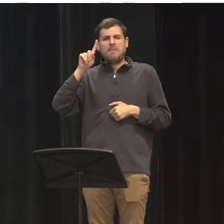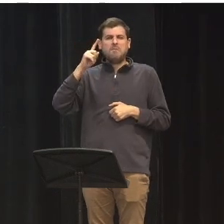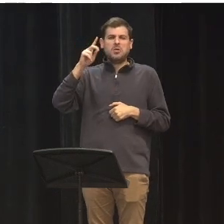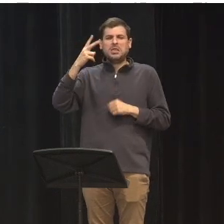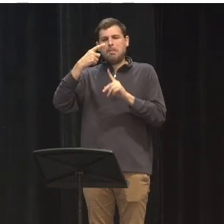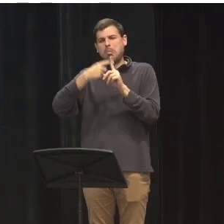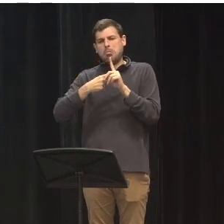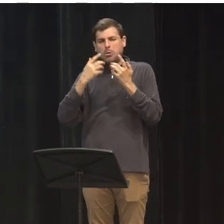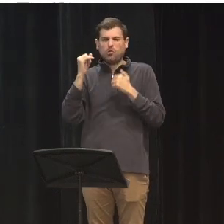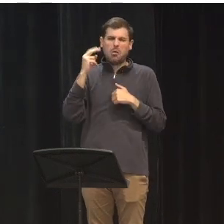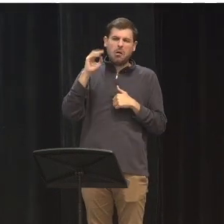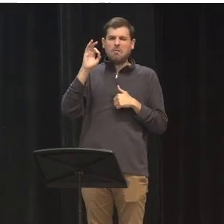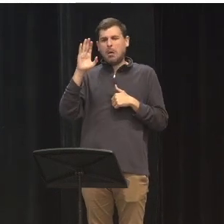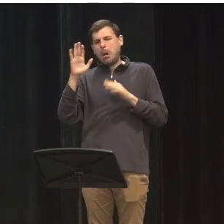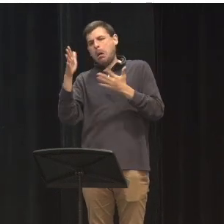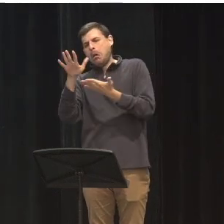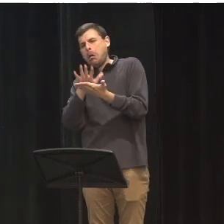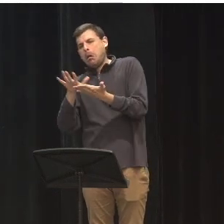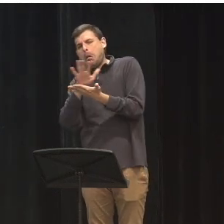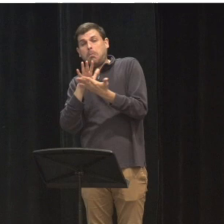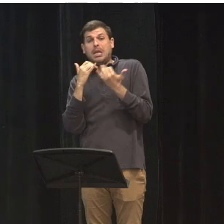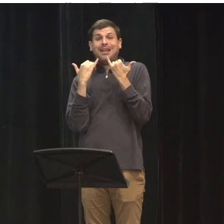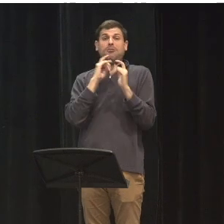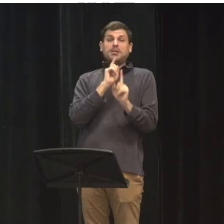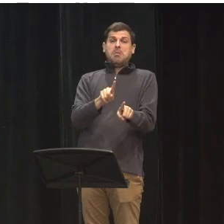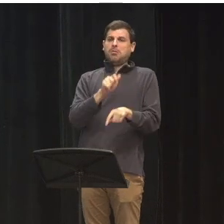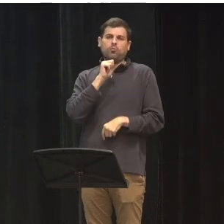they will not be responded to tonight.